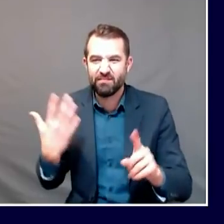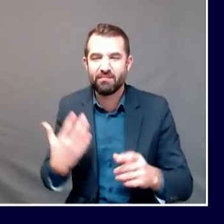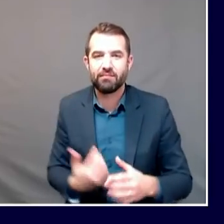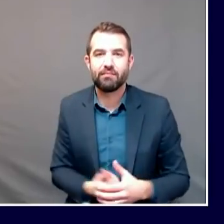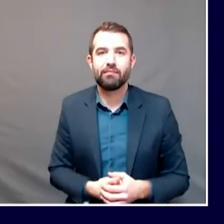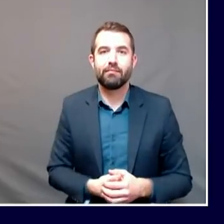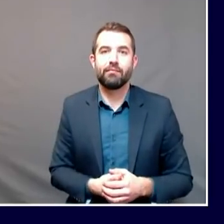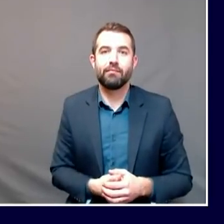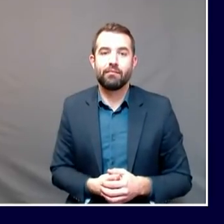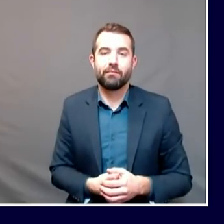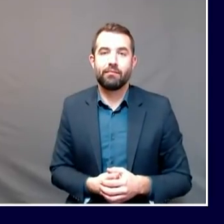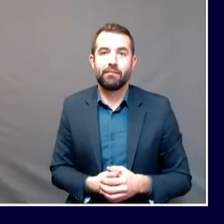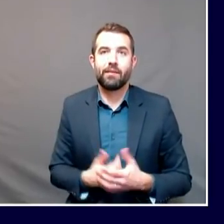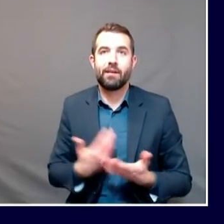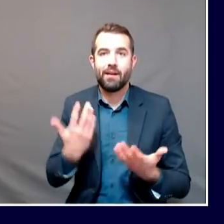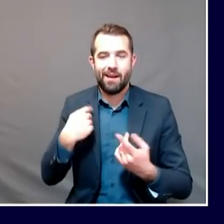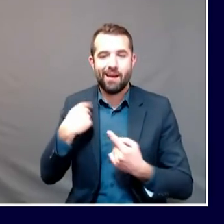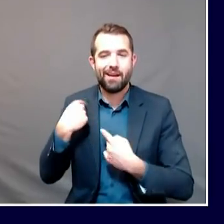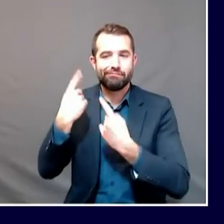lot recently.